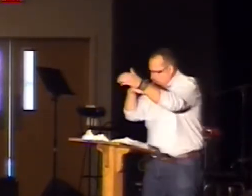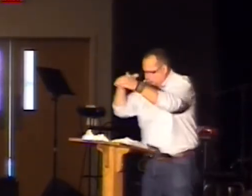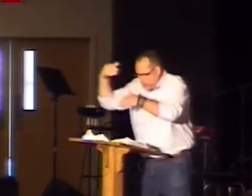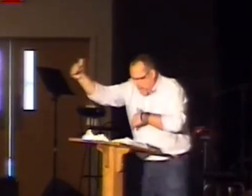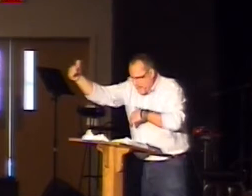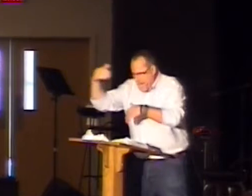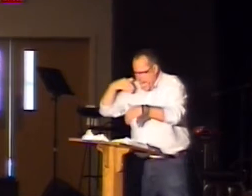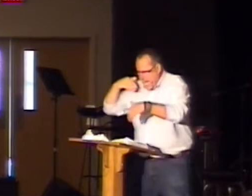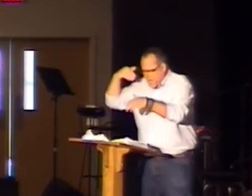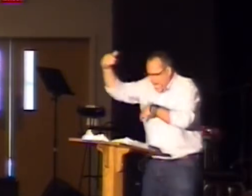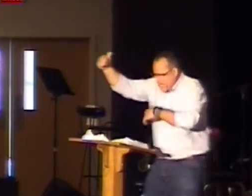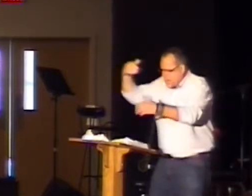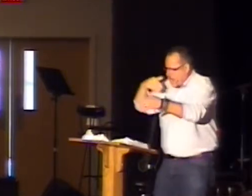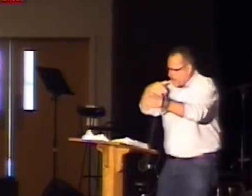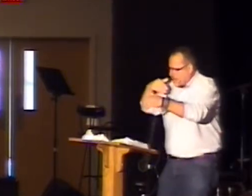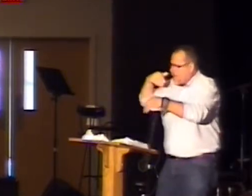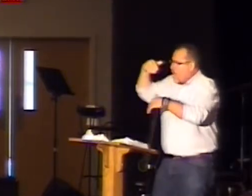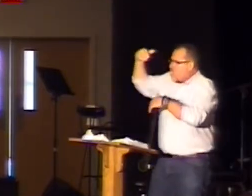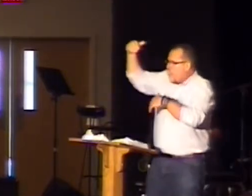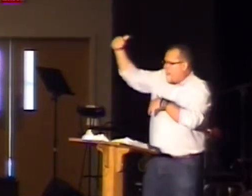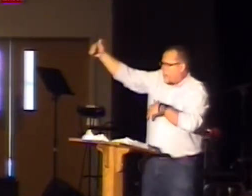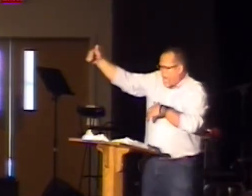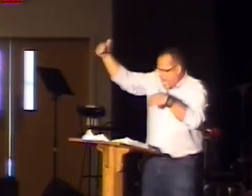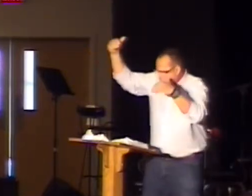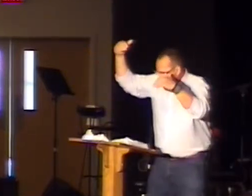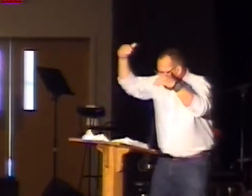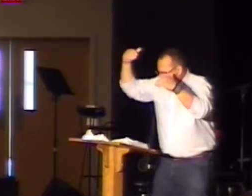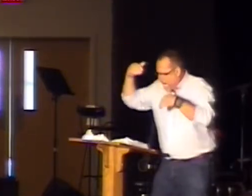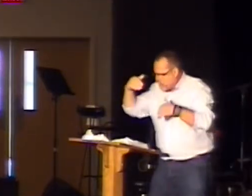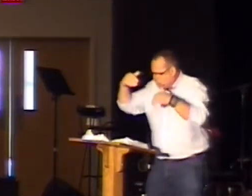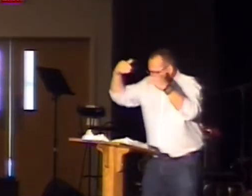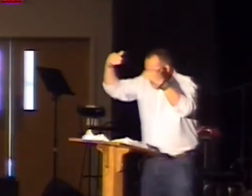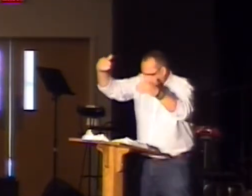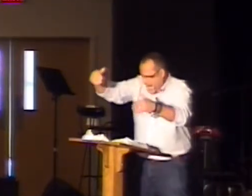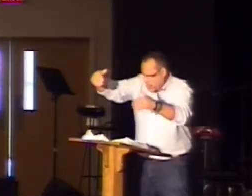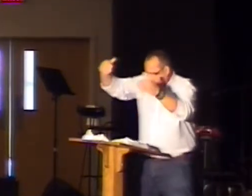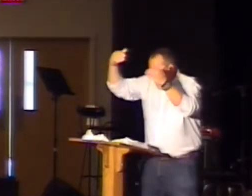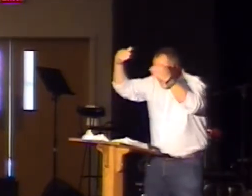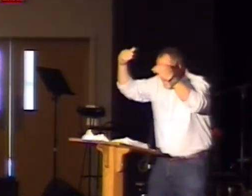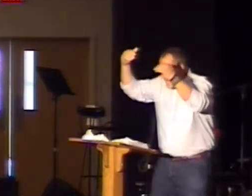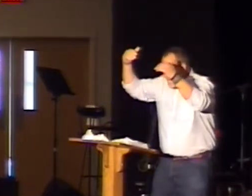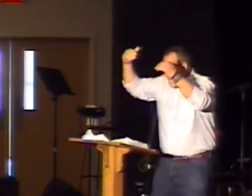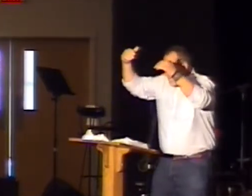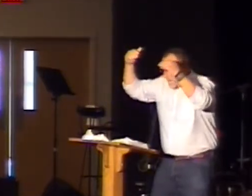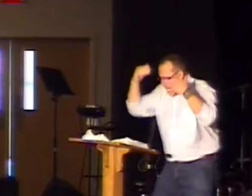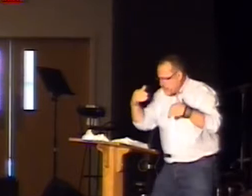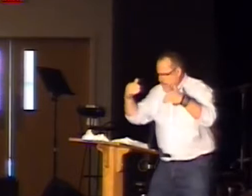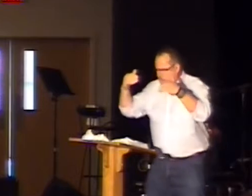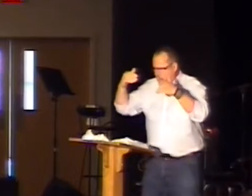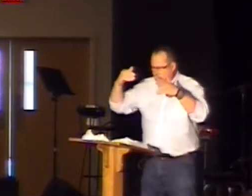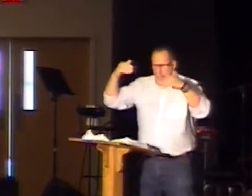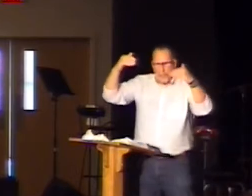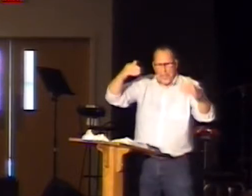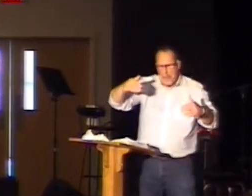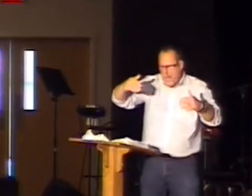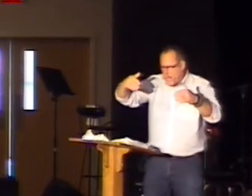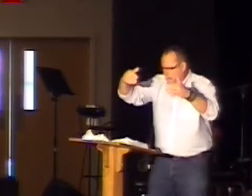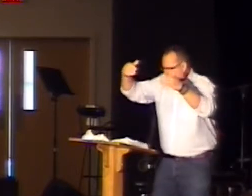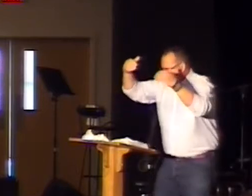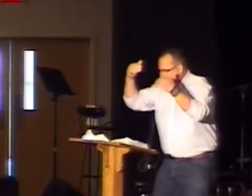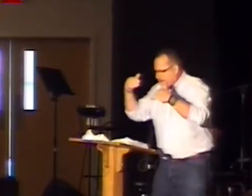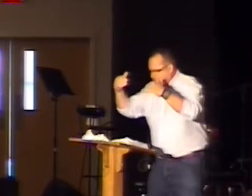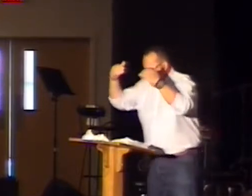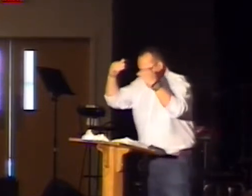good and evil, love and hate, light and darkness. You have plot. You have God's work, Satan's rebellion, God's restoration. The theme